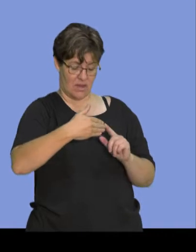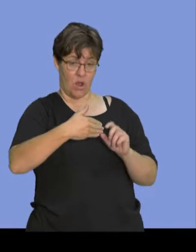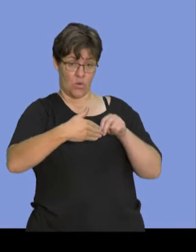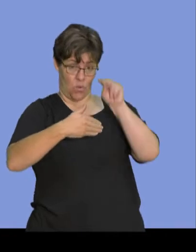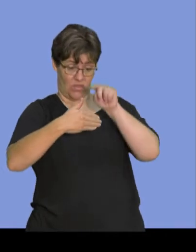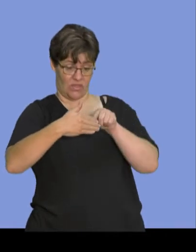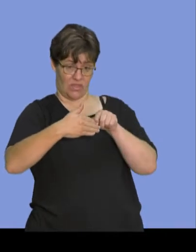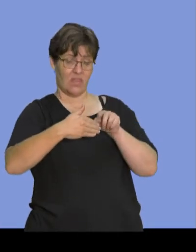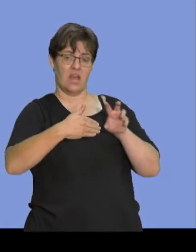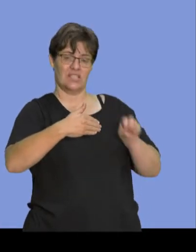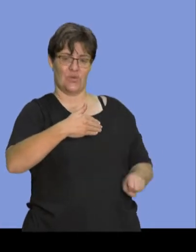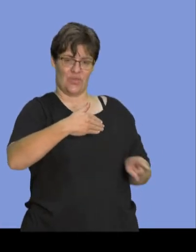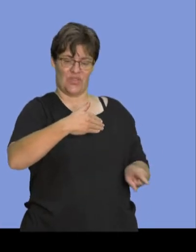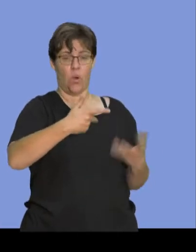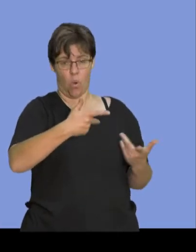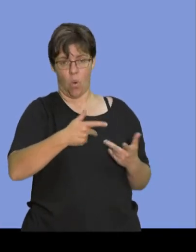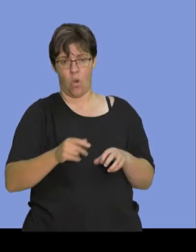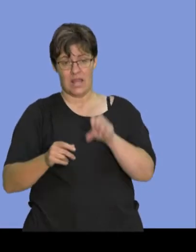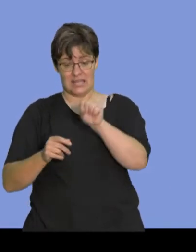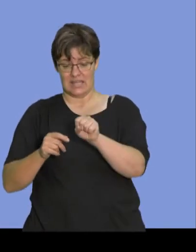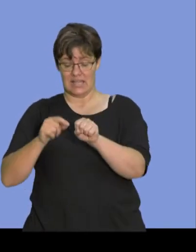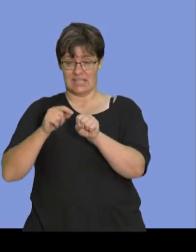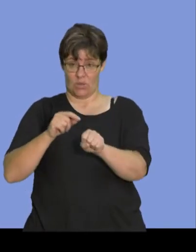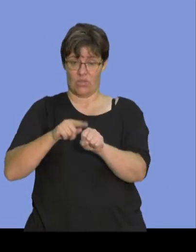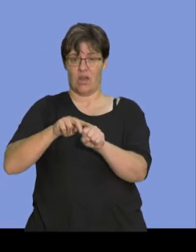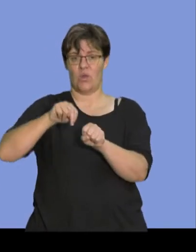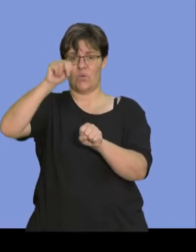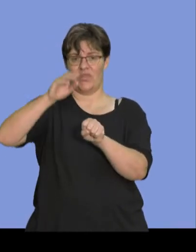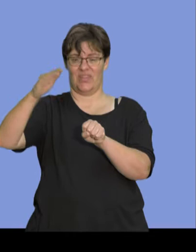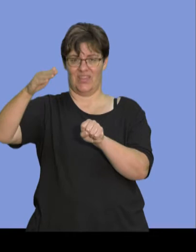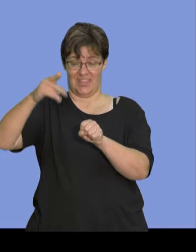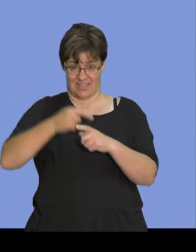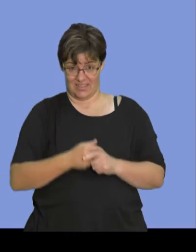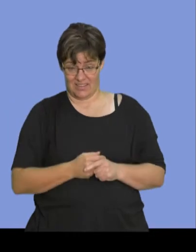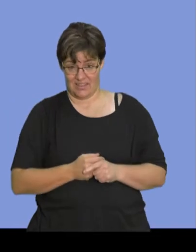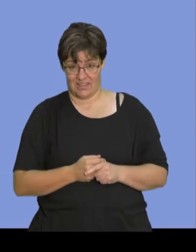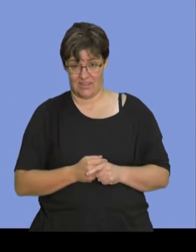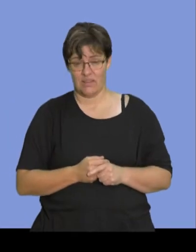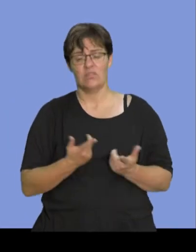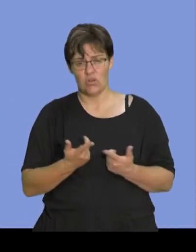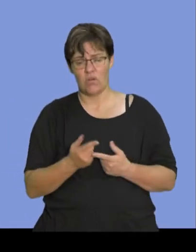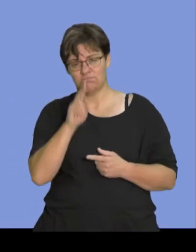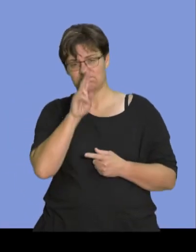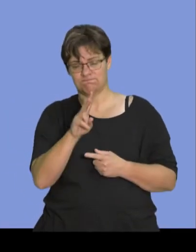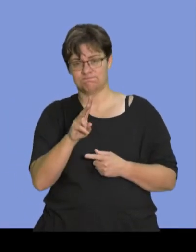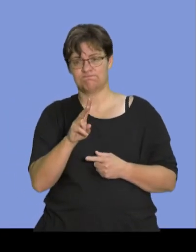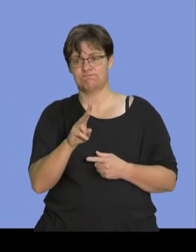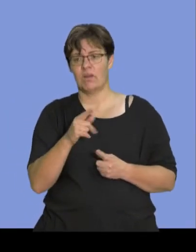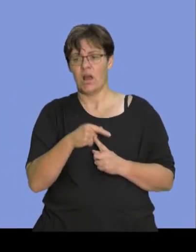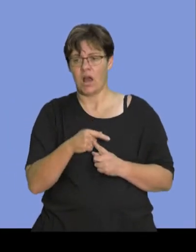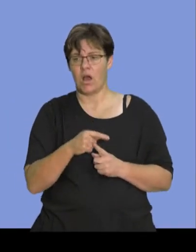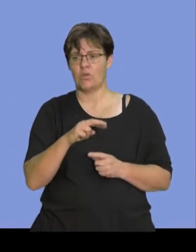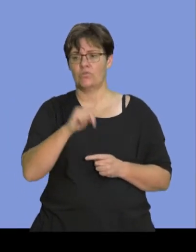the north-south direction, okay? Right, so one of the pole will point in the geographic North Pole of the